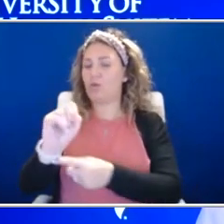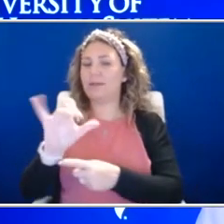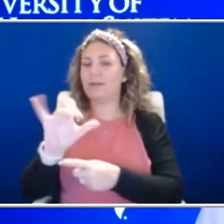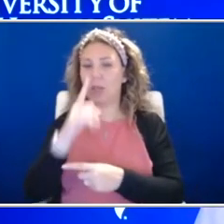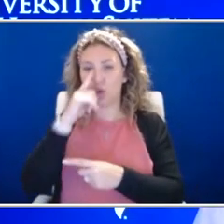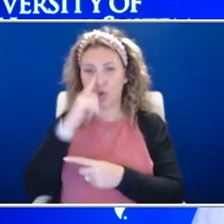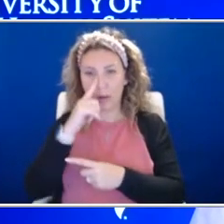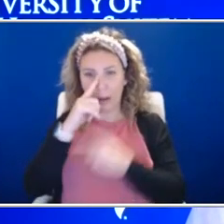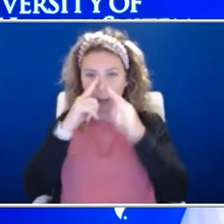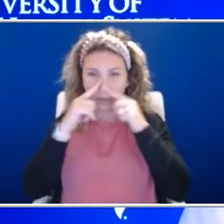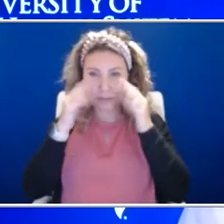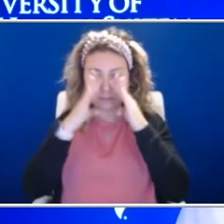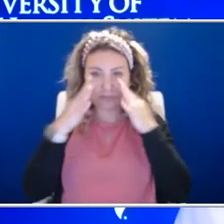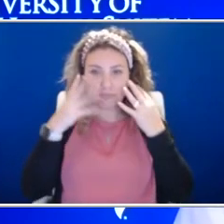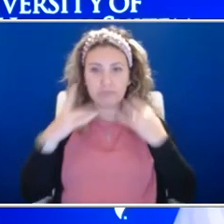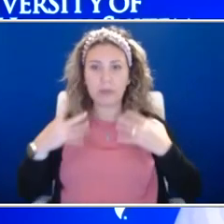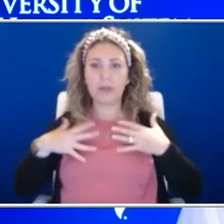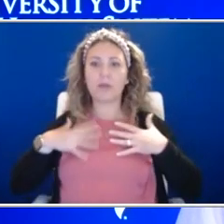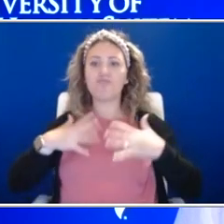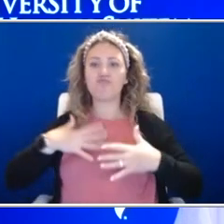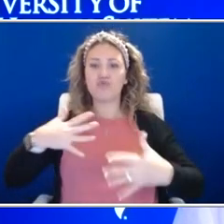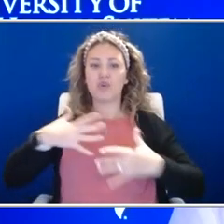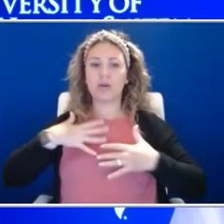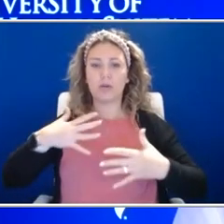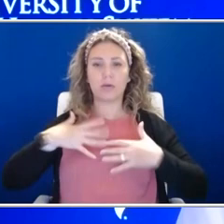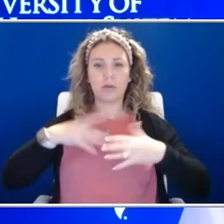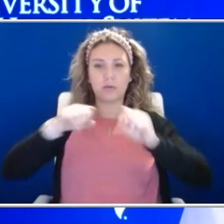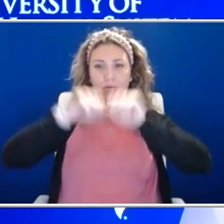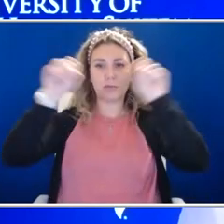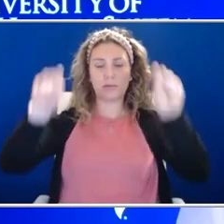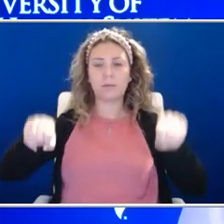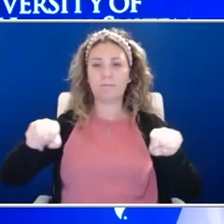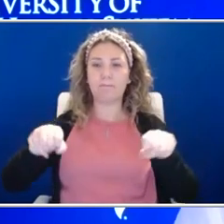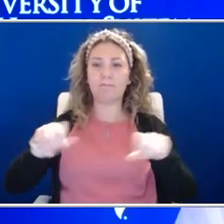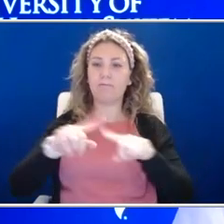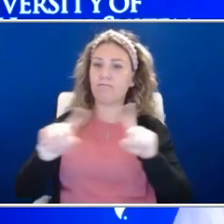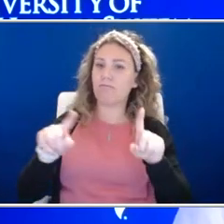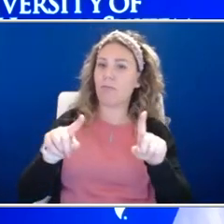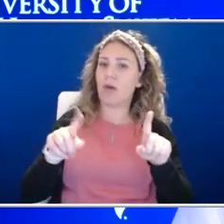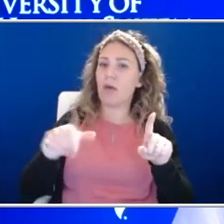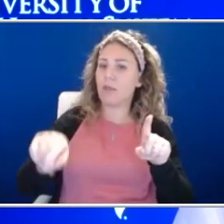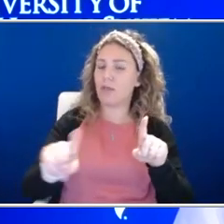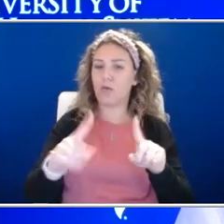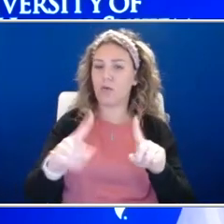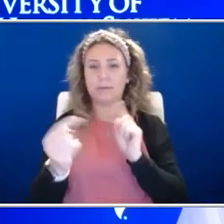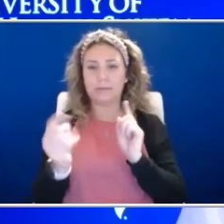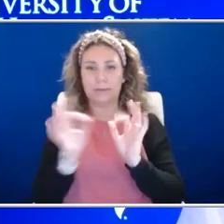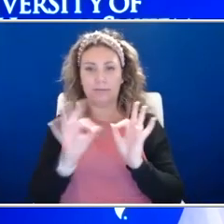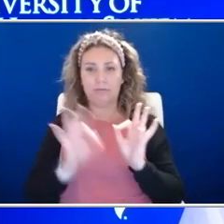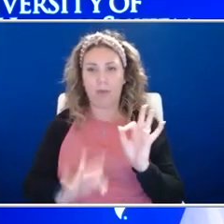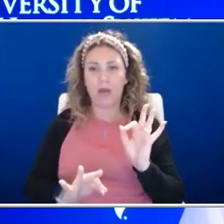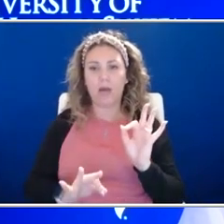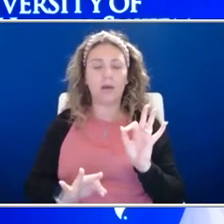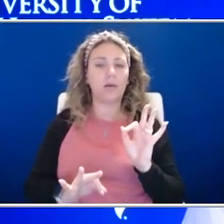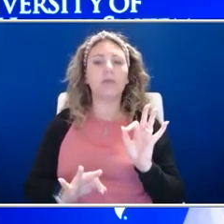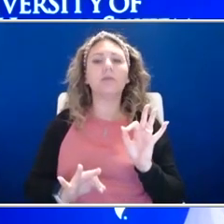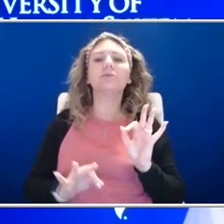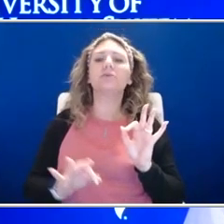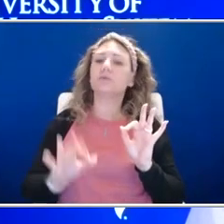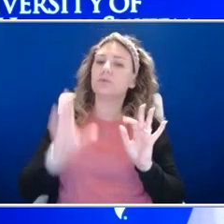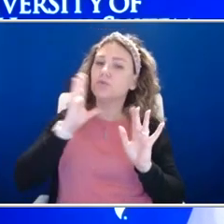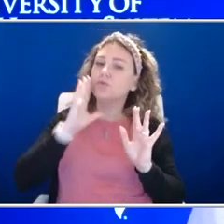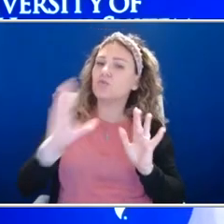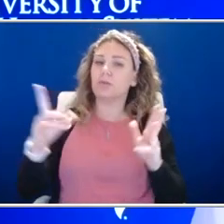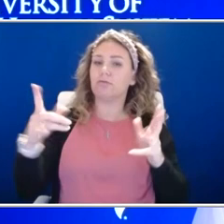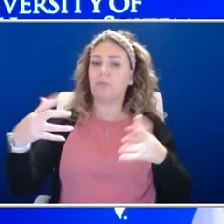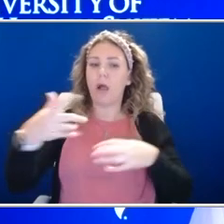in your respiratory system. But even those antibodies will wane as well. Those will